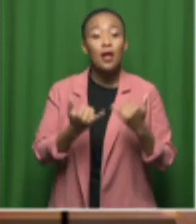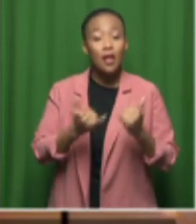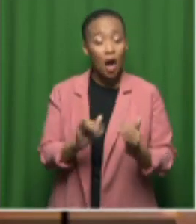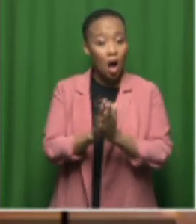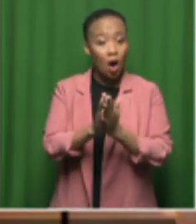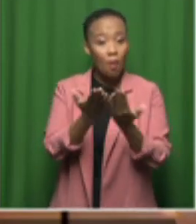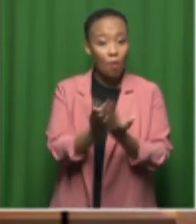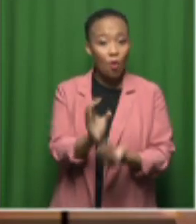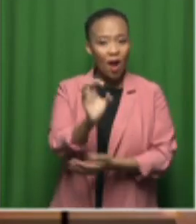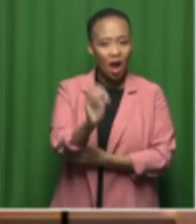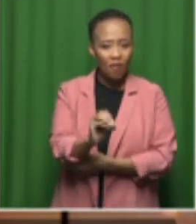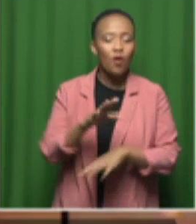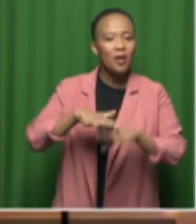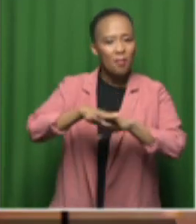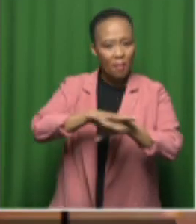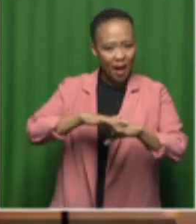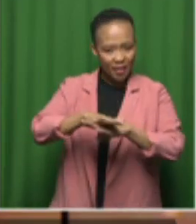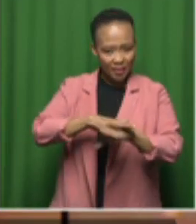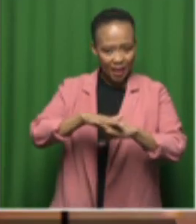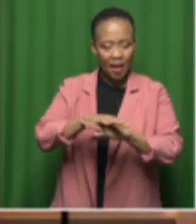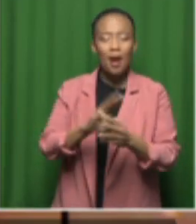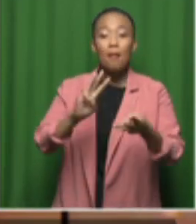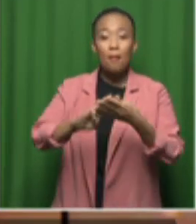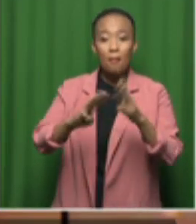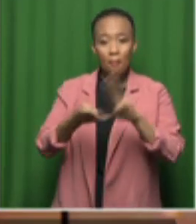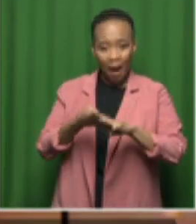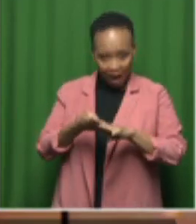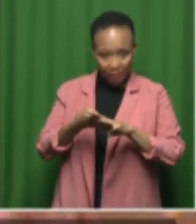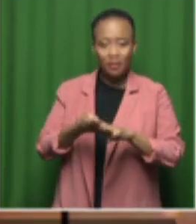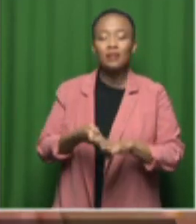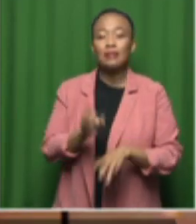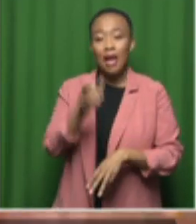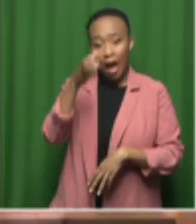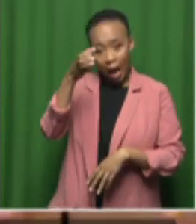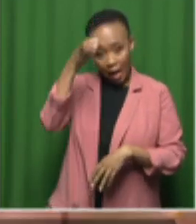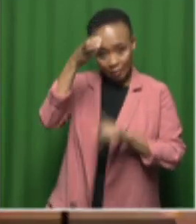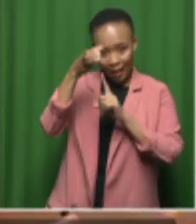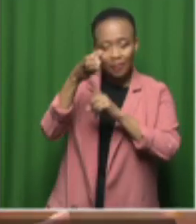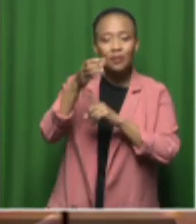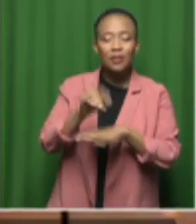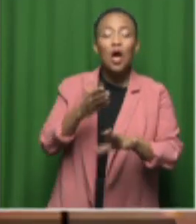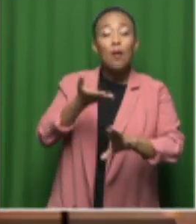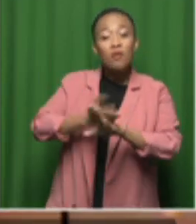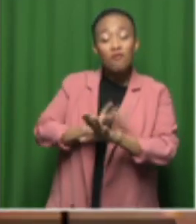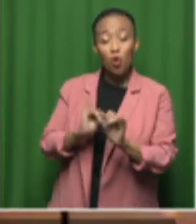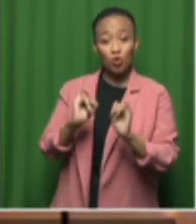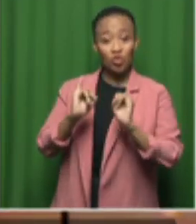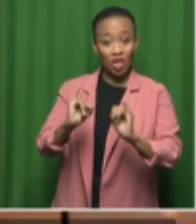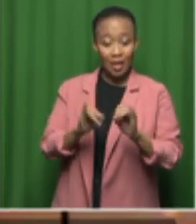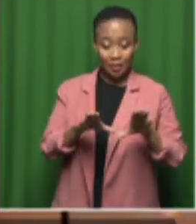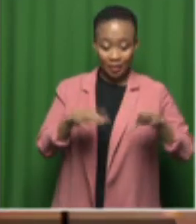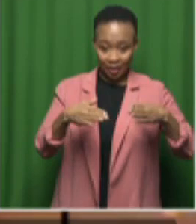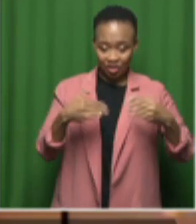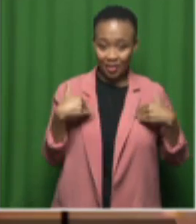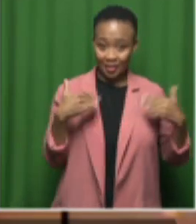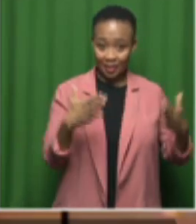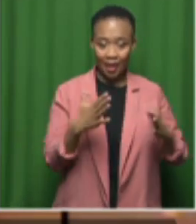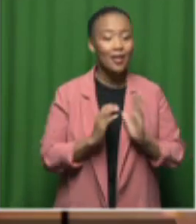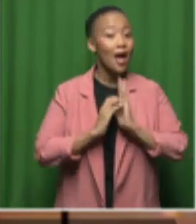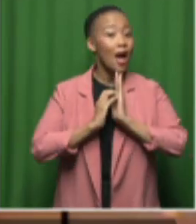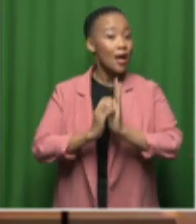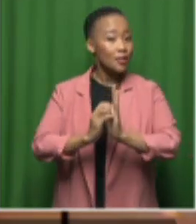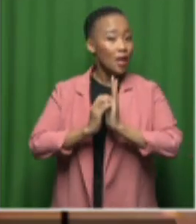mathematical aspects just before we get into like the serious sections. For example, you can't